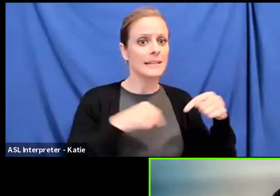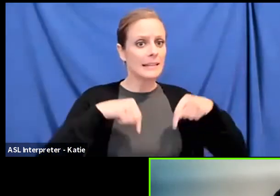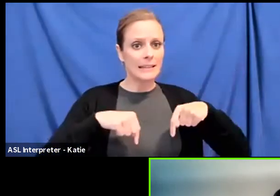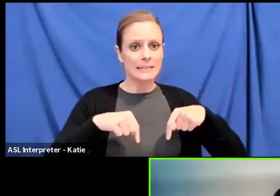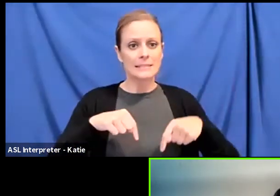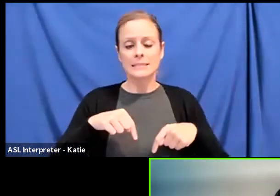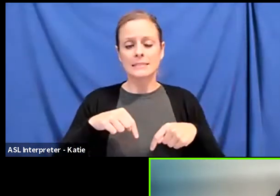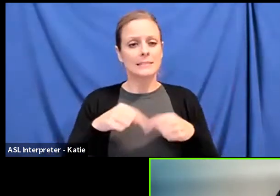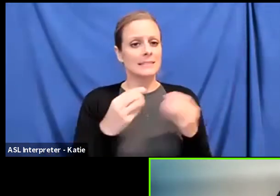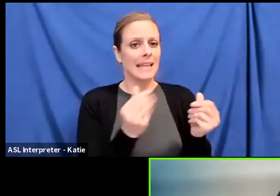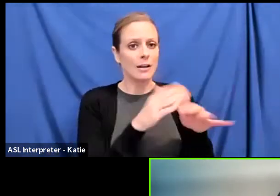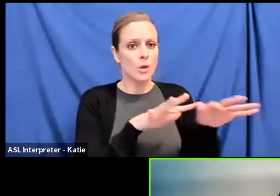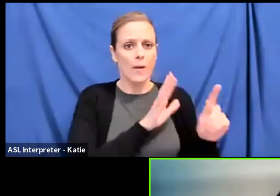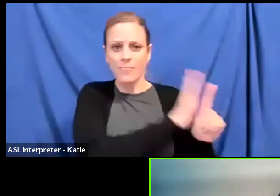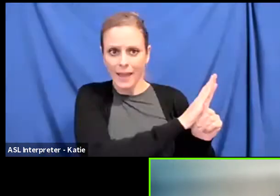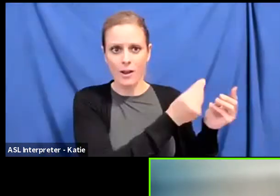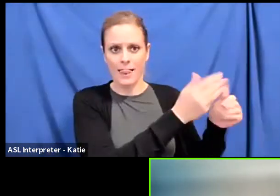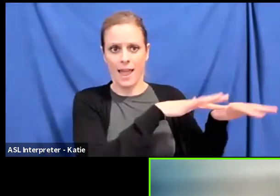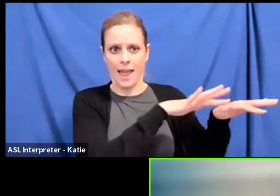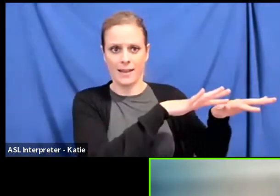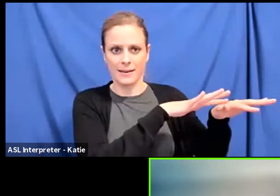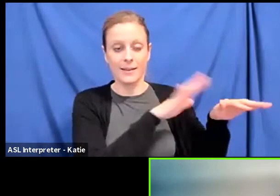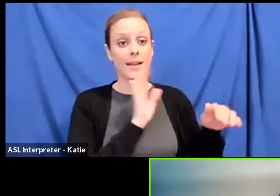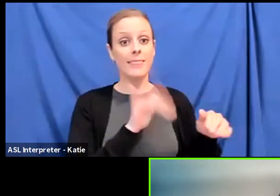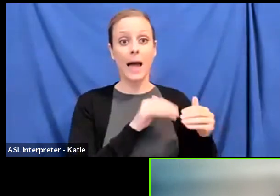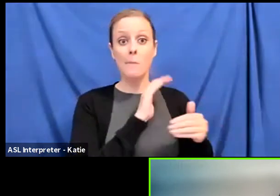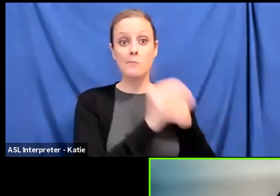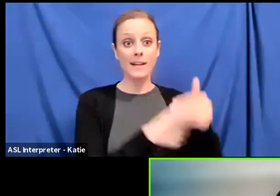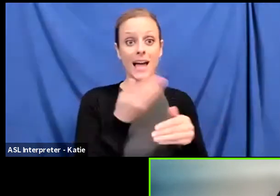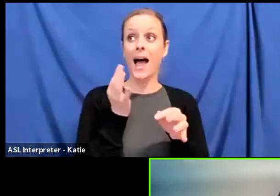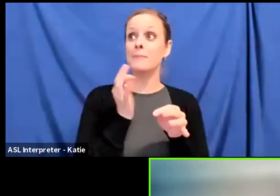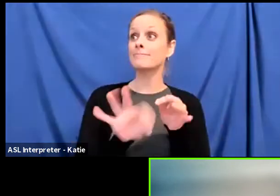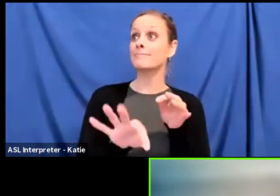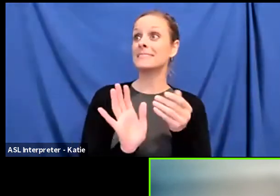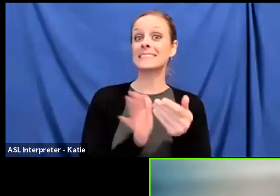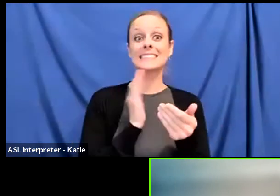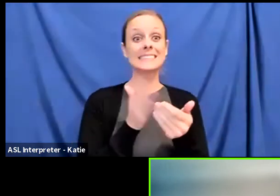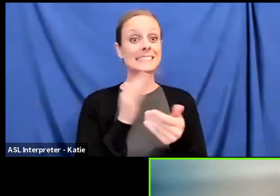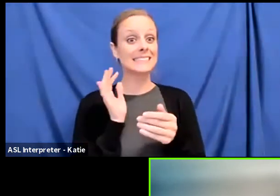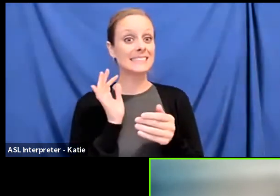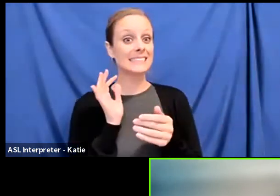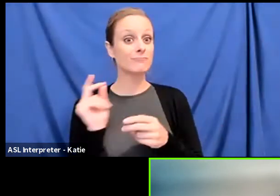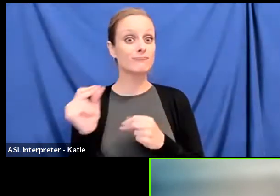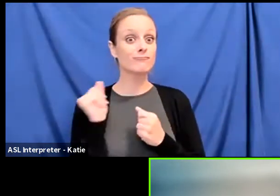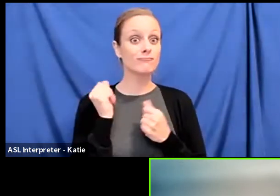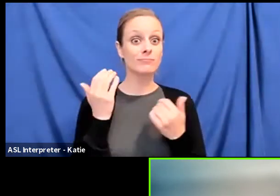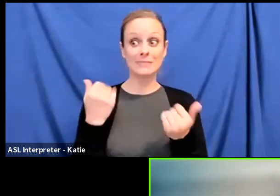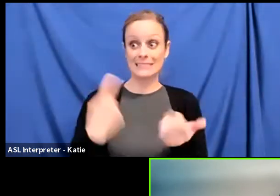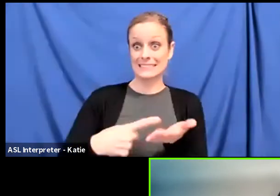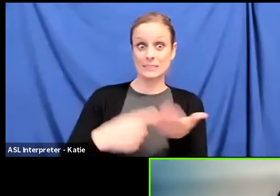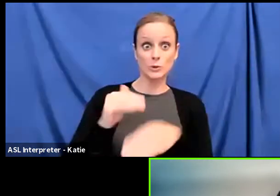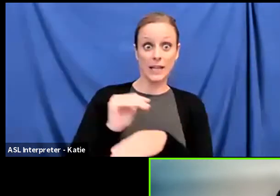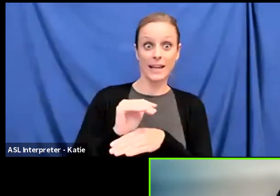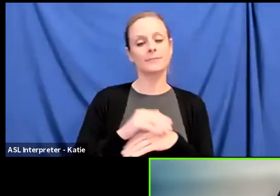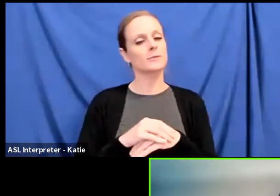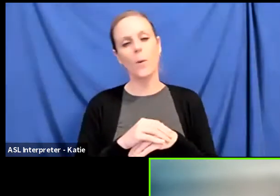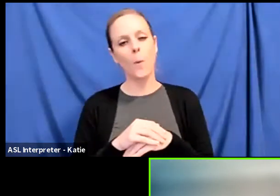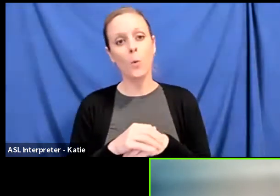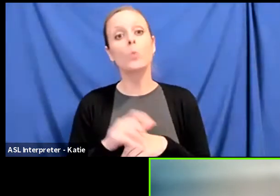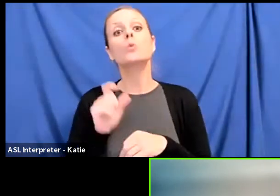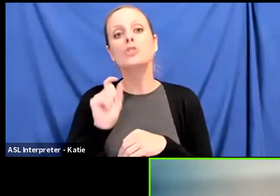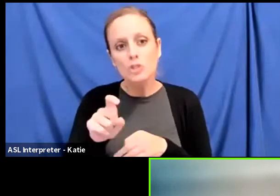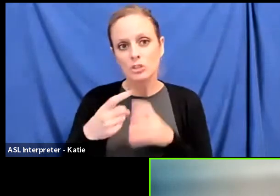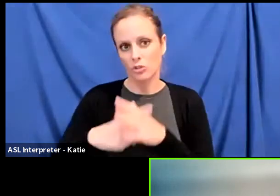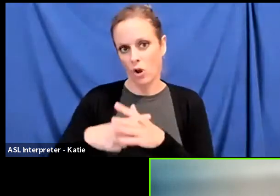territory. That is a complicated process and not one that we are going to be discussing tonight, but that we should begin having discussions